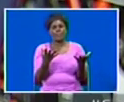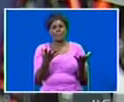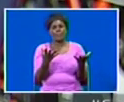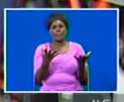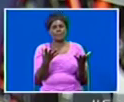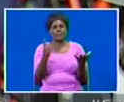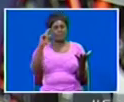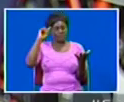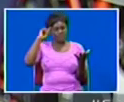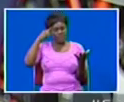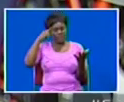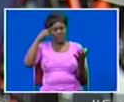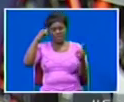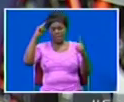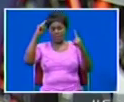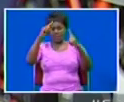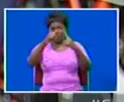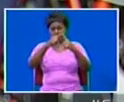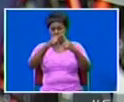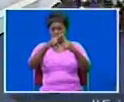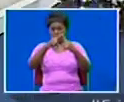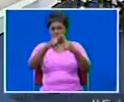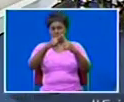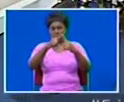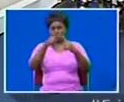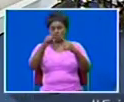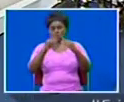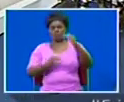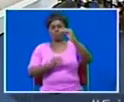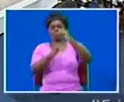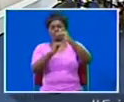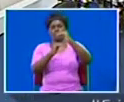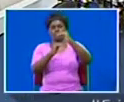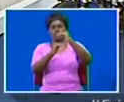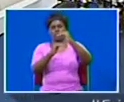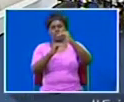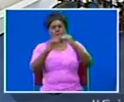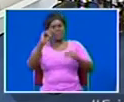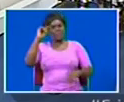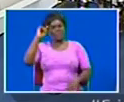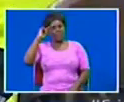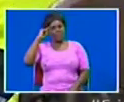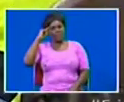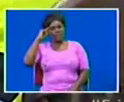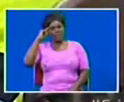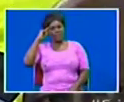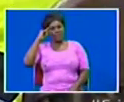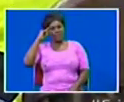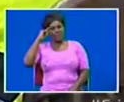When you think about a target, it's like you're already gagging somebody. Mm-hmm. So I would think as much as you